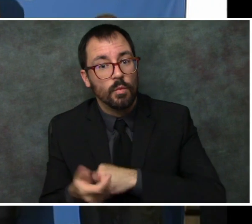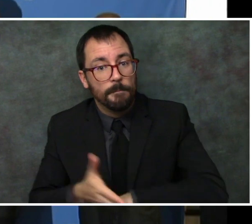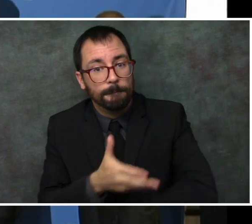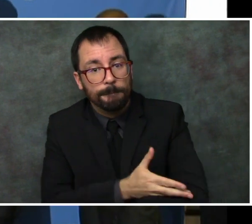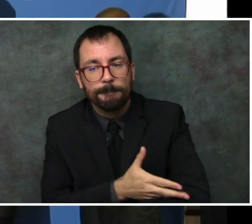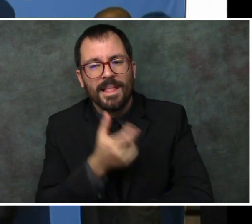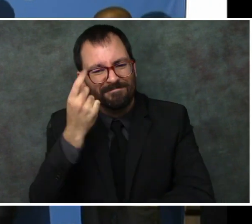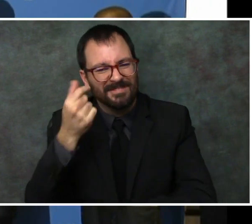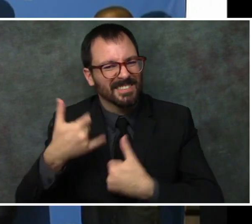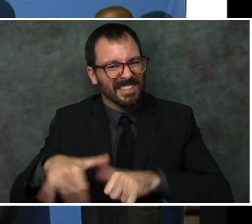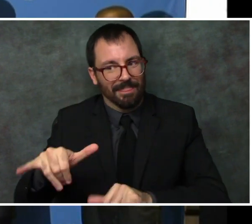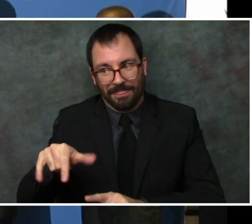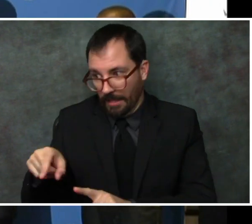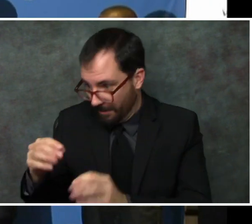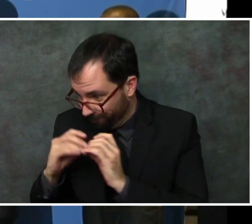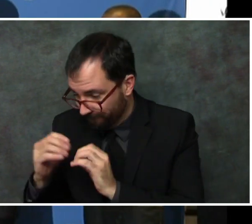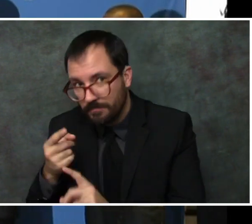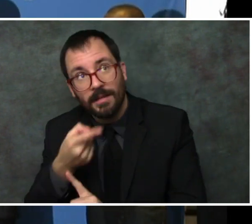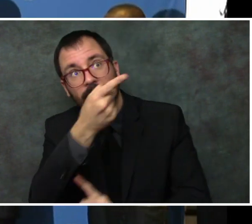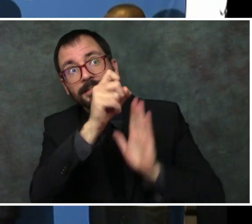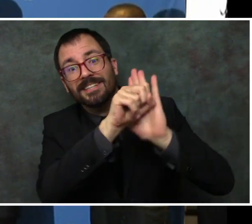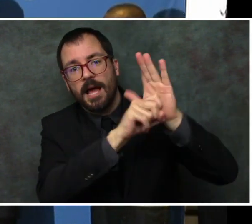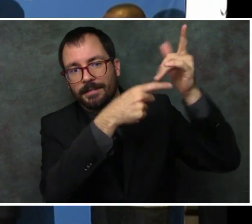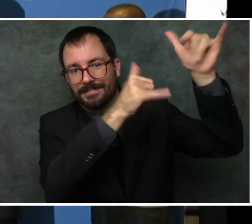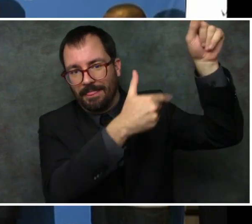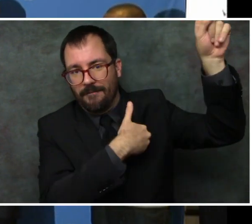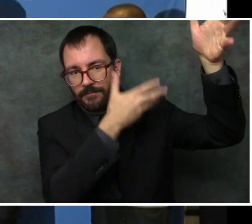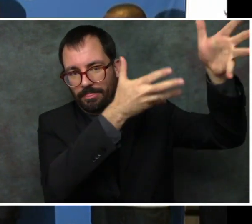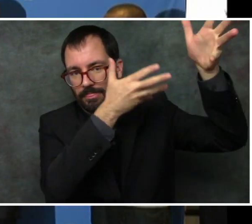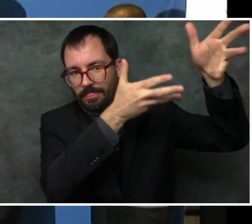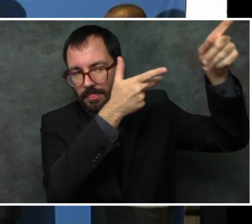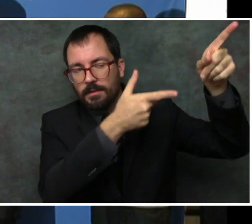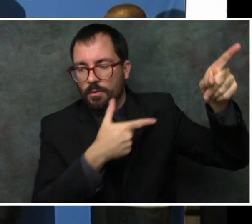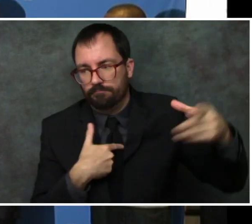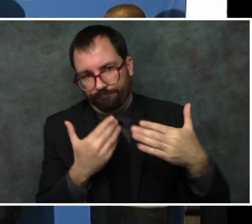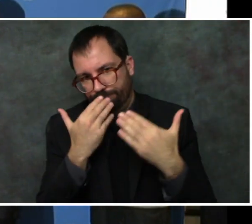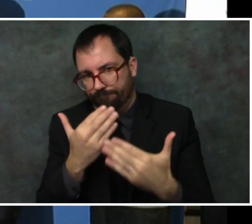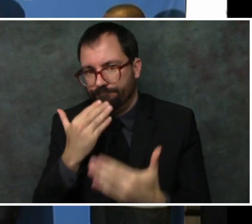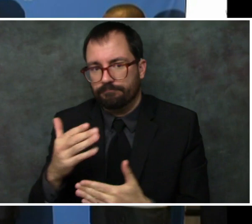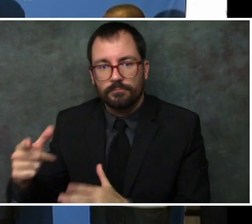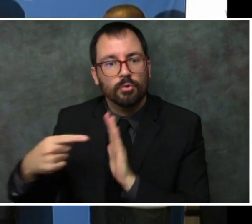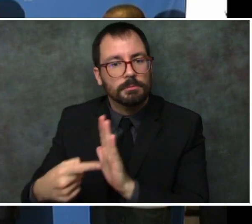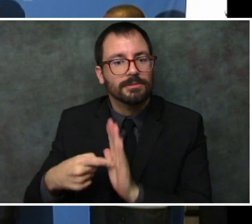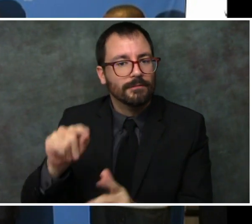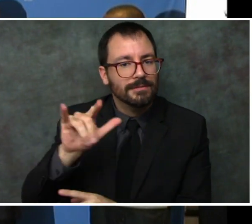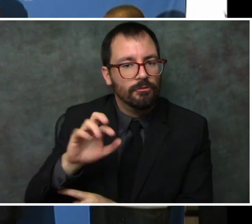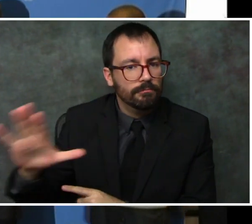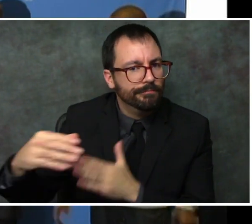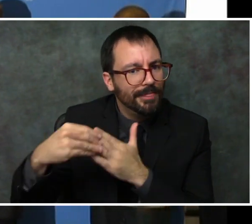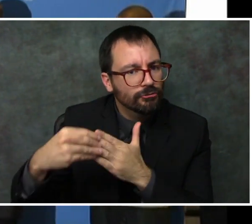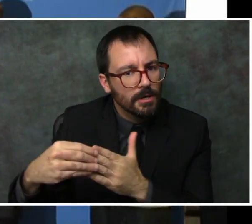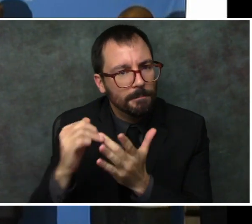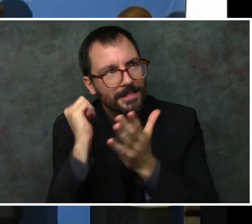and hope that this work can help to serve as a catalyst to getting that work across the finish line.